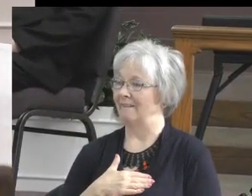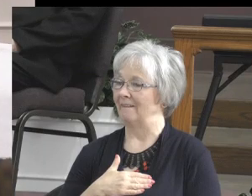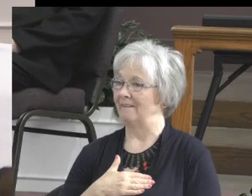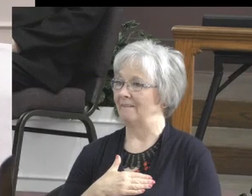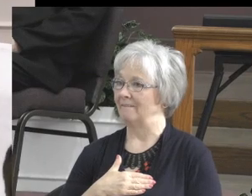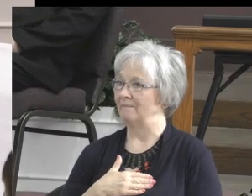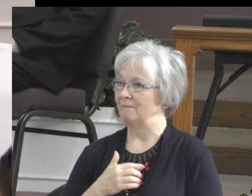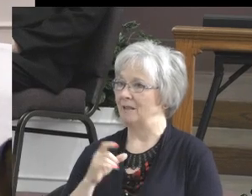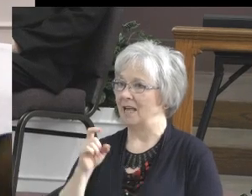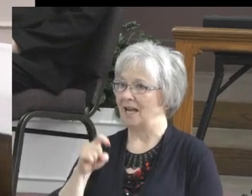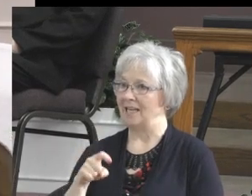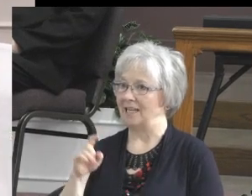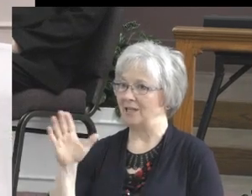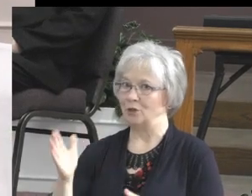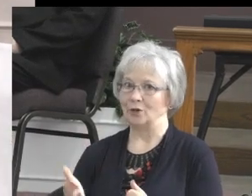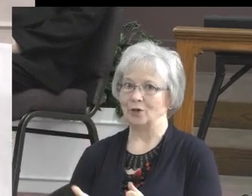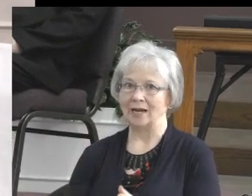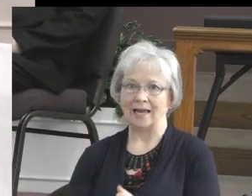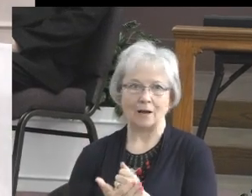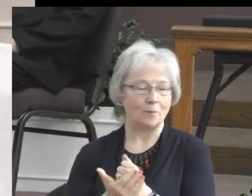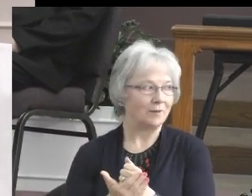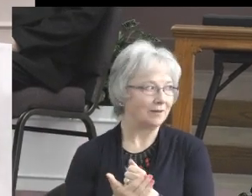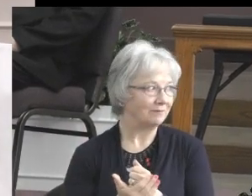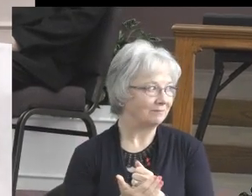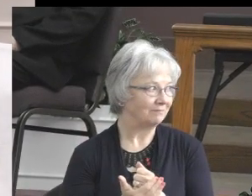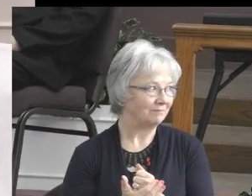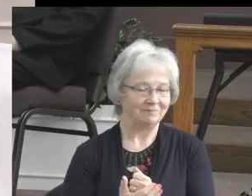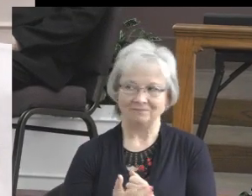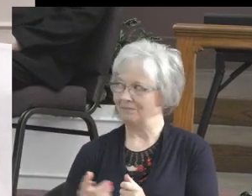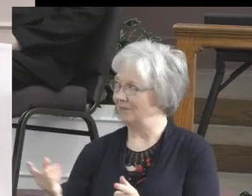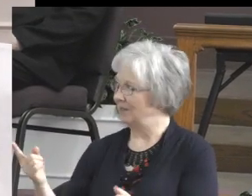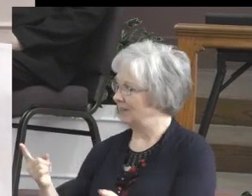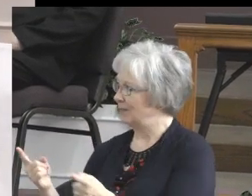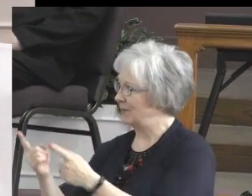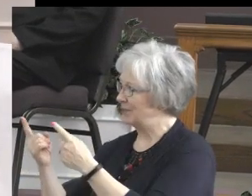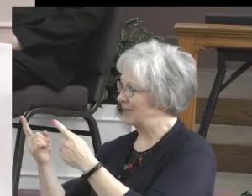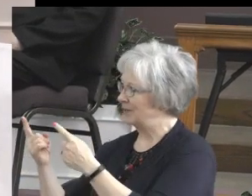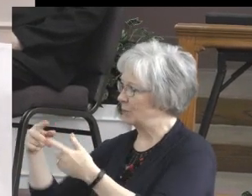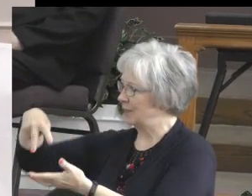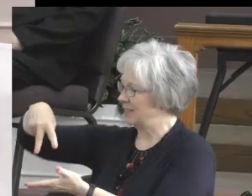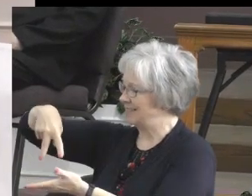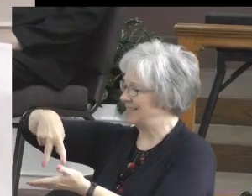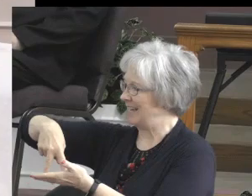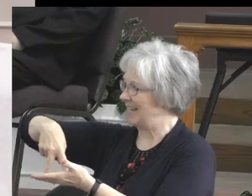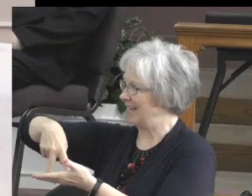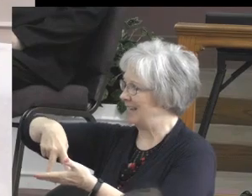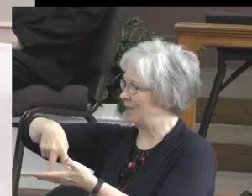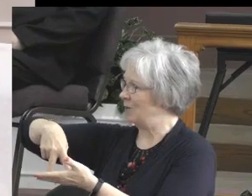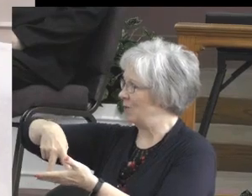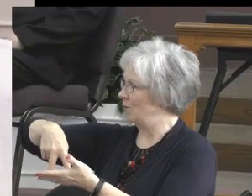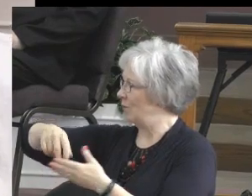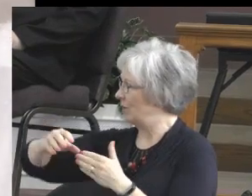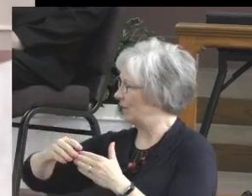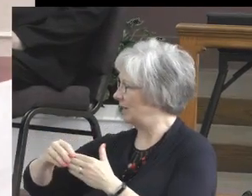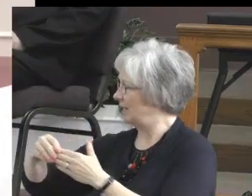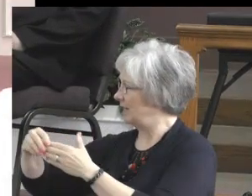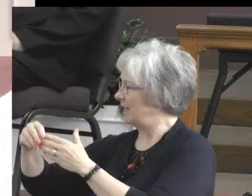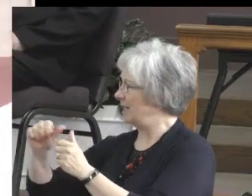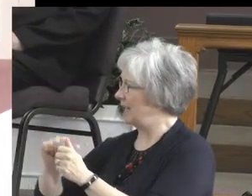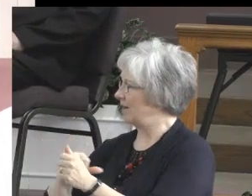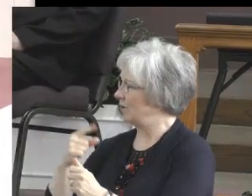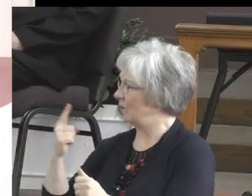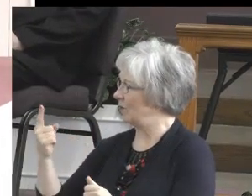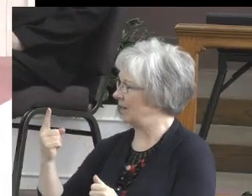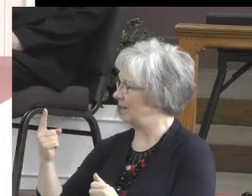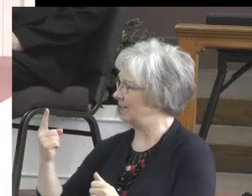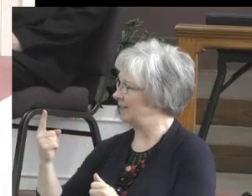because I need your help. So come right over in here. Nope, stand up, because we're going to lead everybody else. We're going to start off the way we start